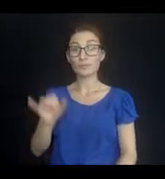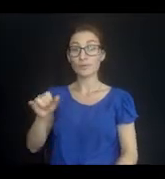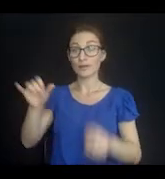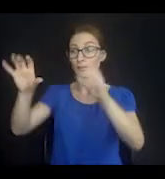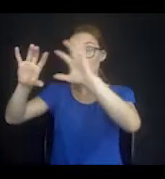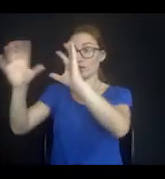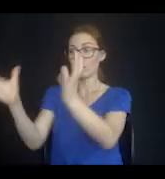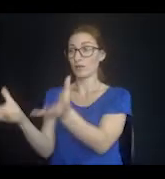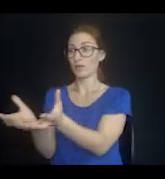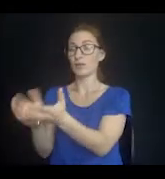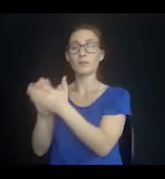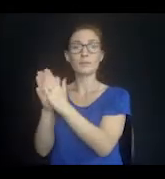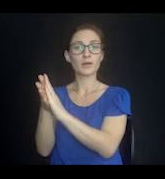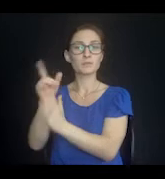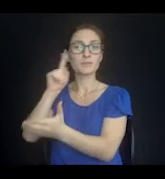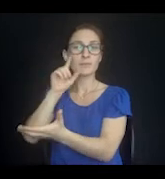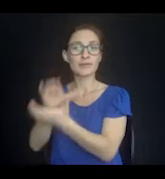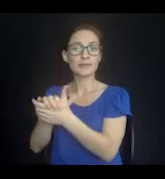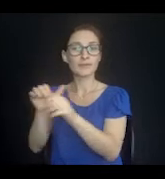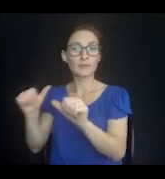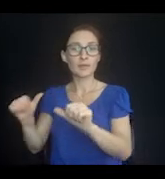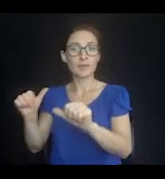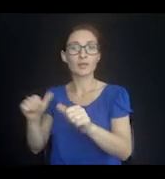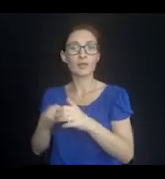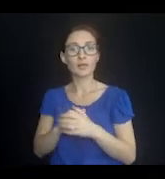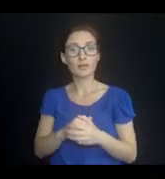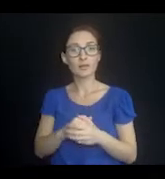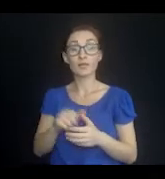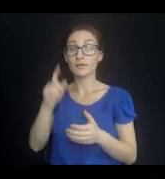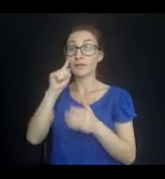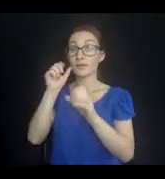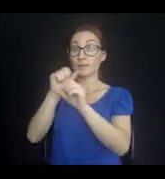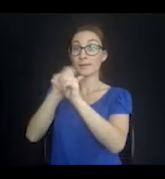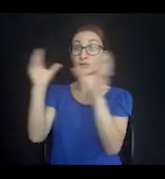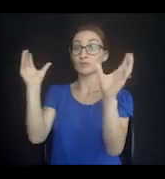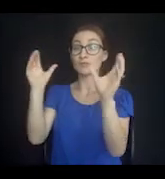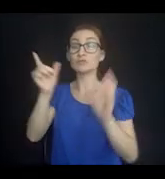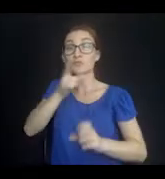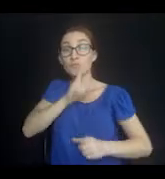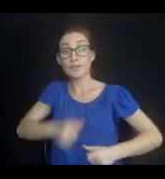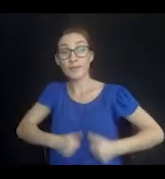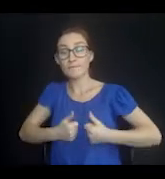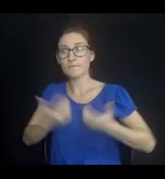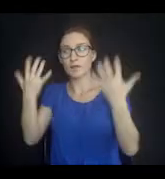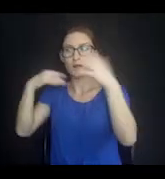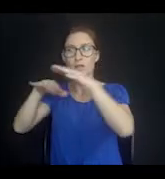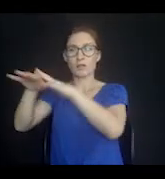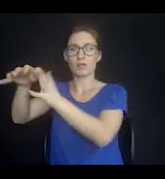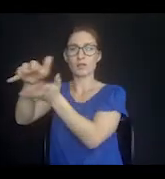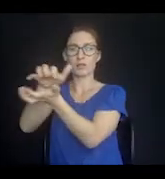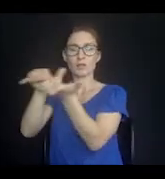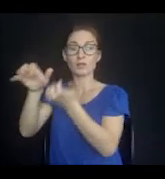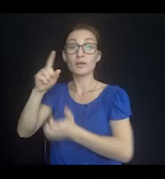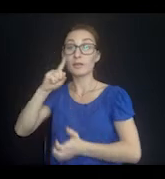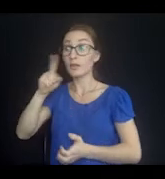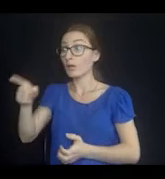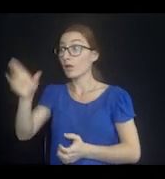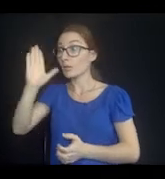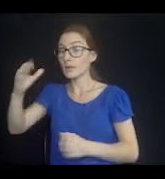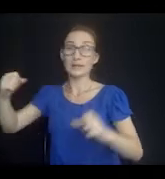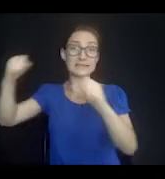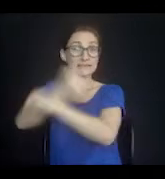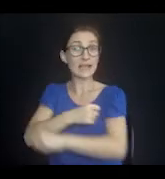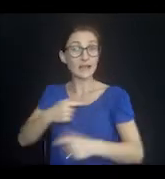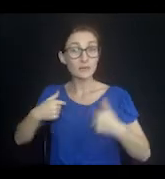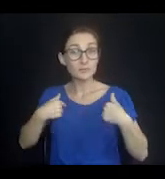an absolute threat to you. The whole picture becomes more believable. Your imagination gets mixed